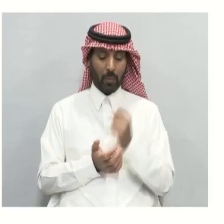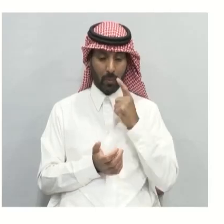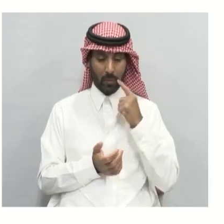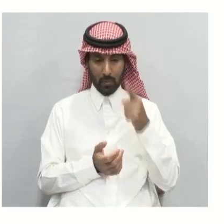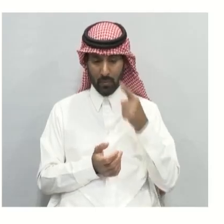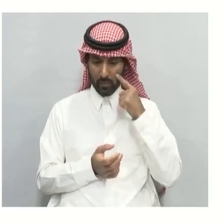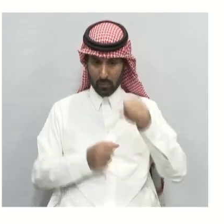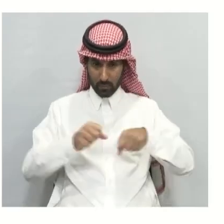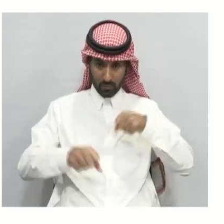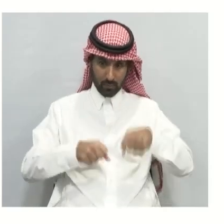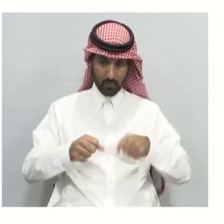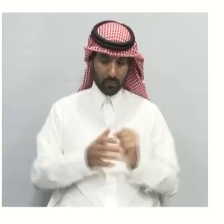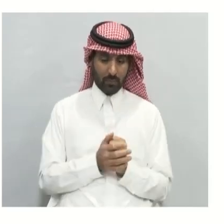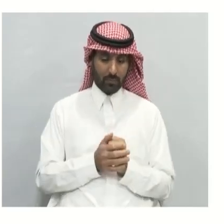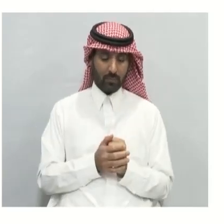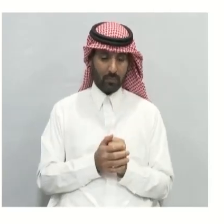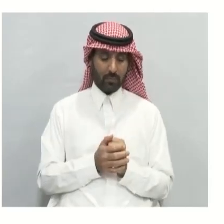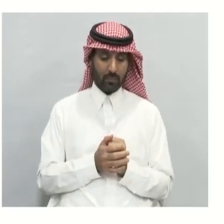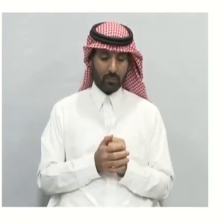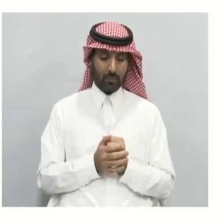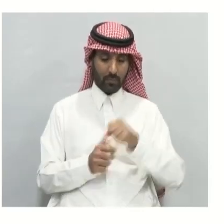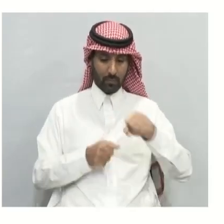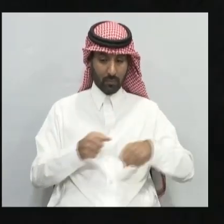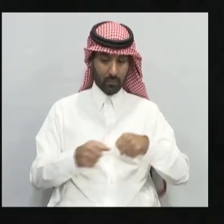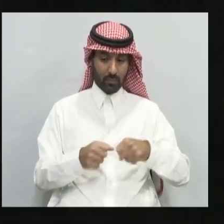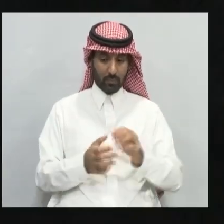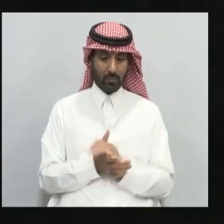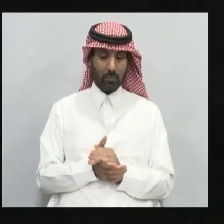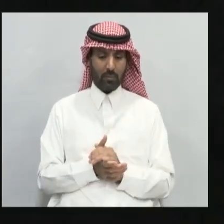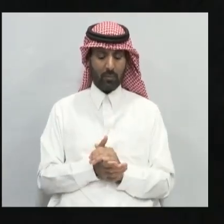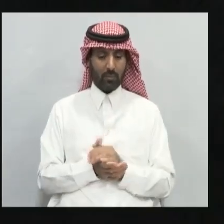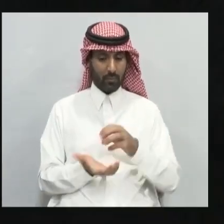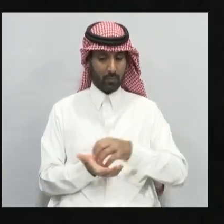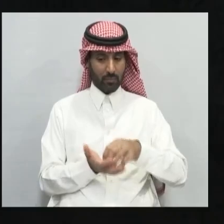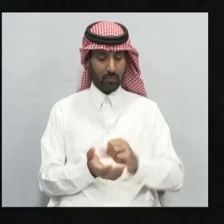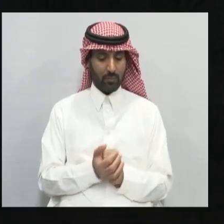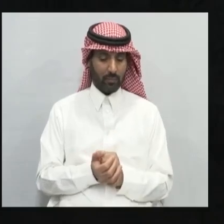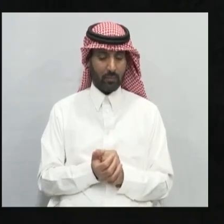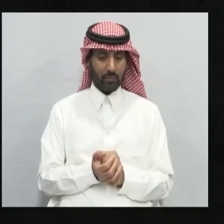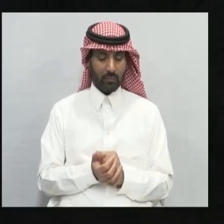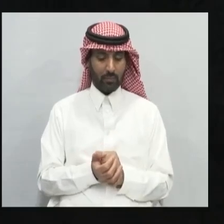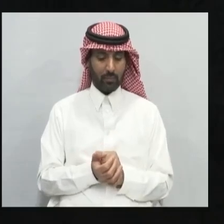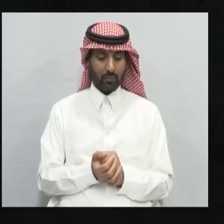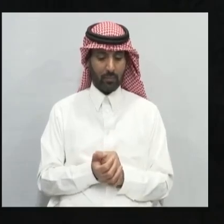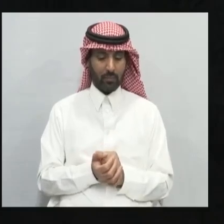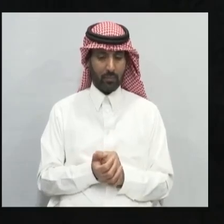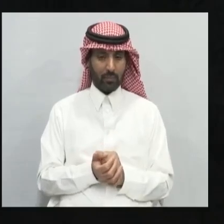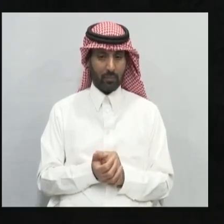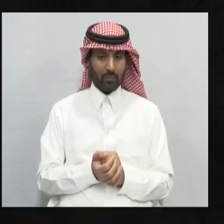still using bicycles. We got the wheel and we can use the bicycle. They are powered not on